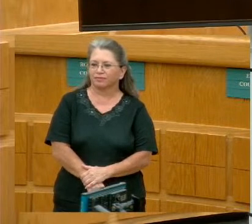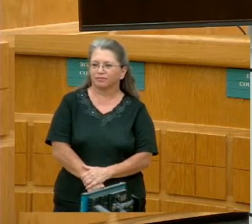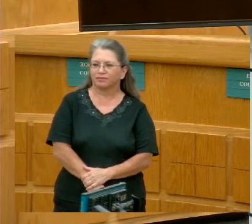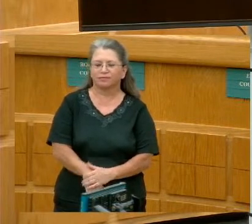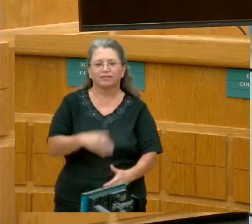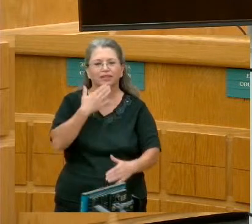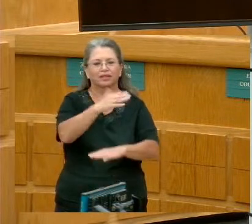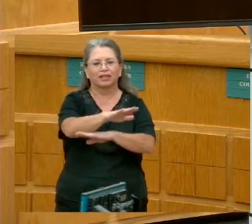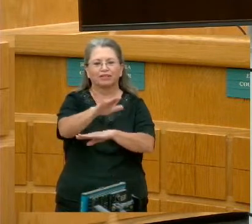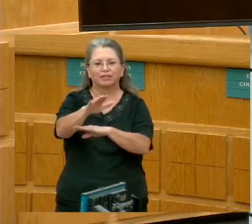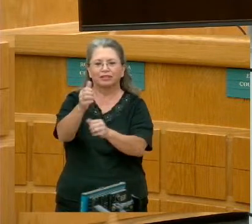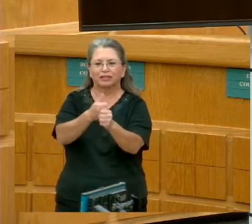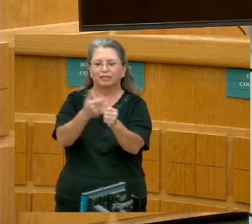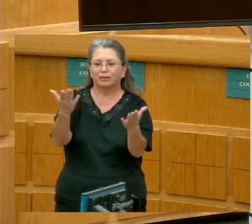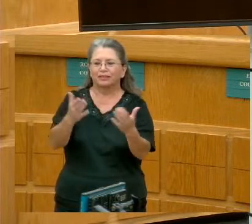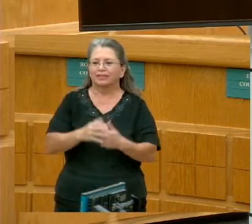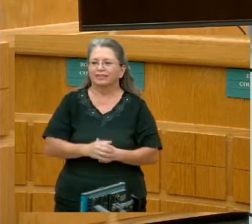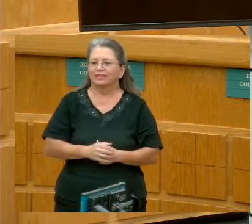Okay, good afternoon, everybody.